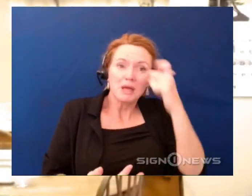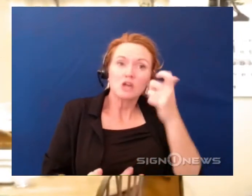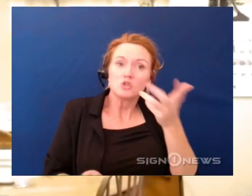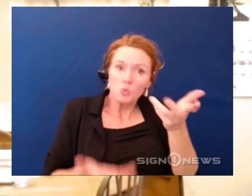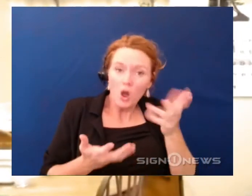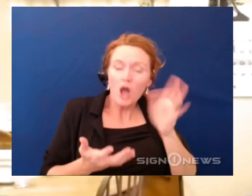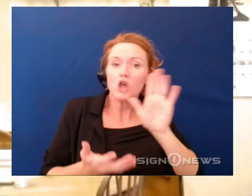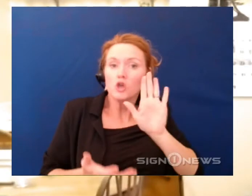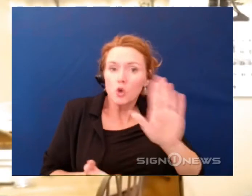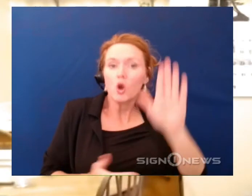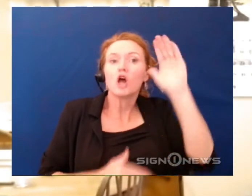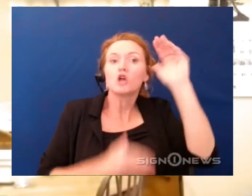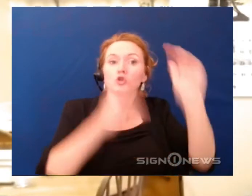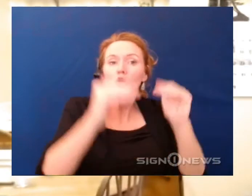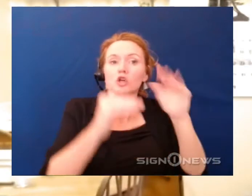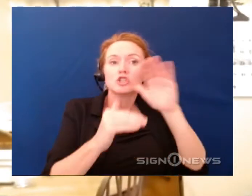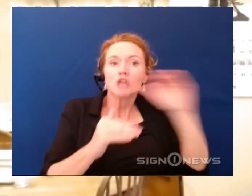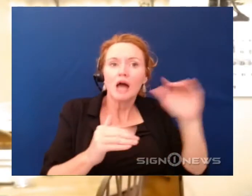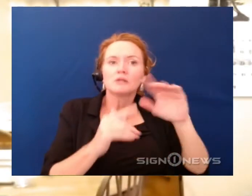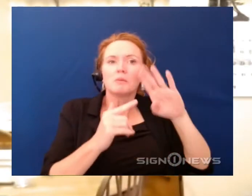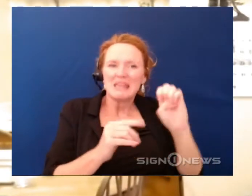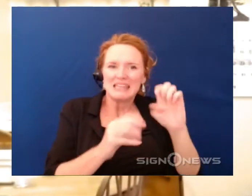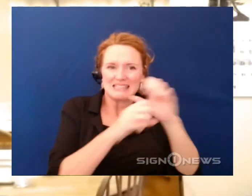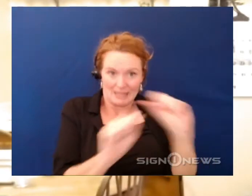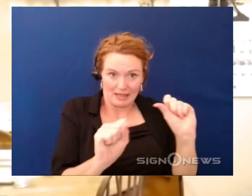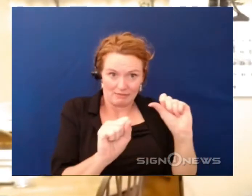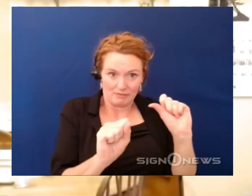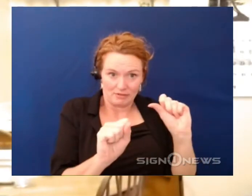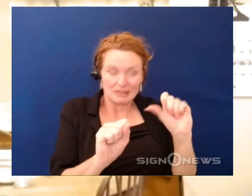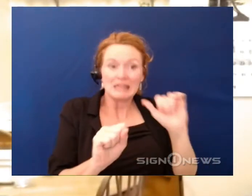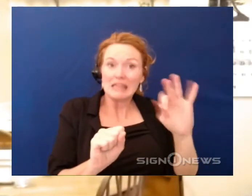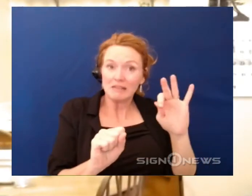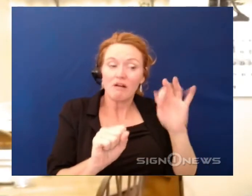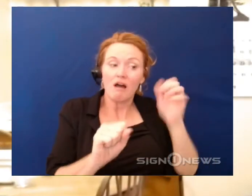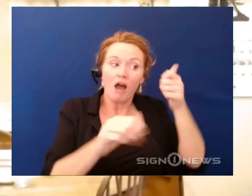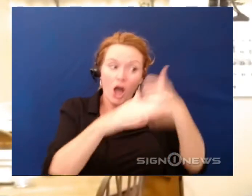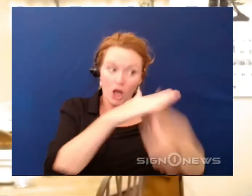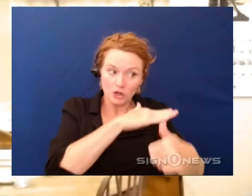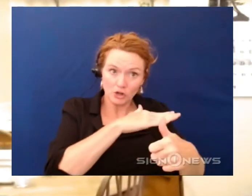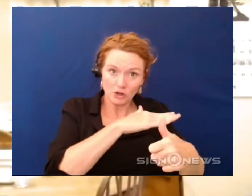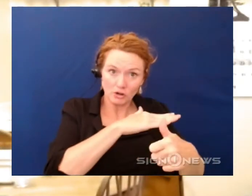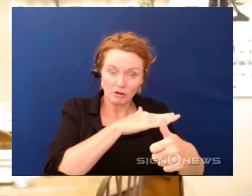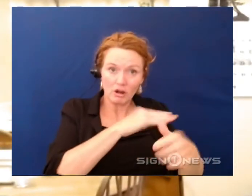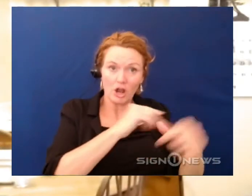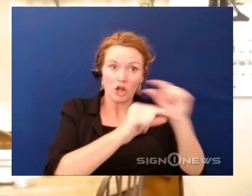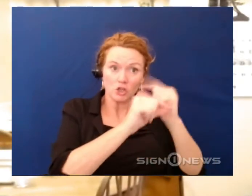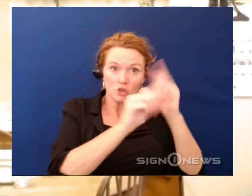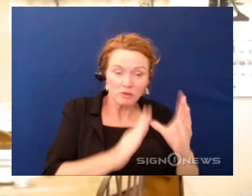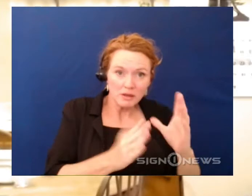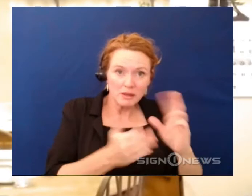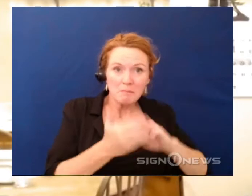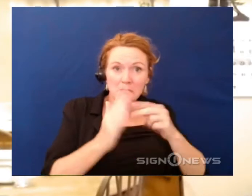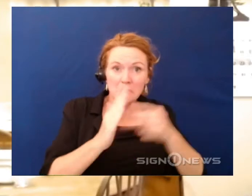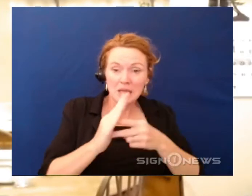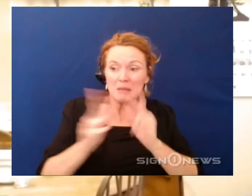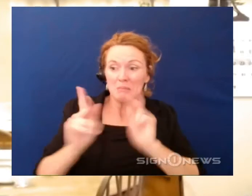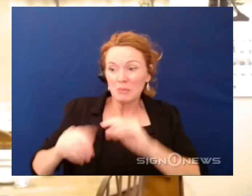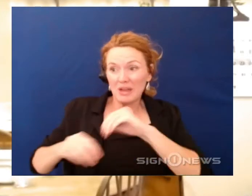safe? When a person is being conserved, they have fewer rights than somebody that is in prison.